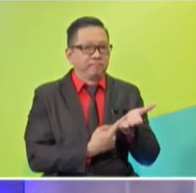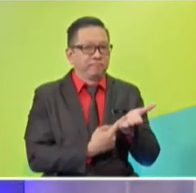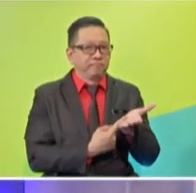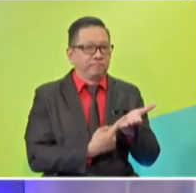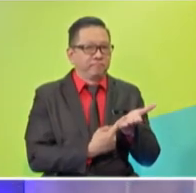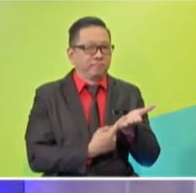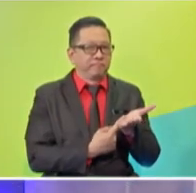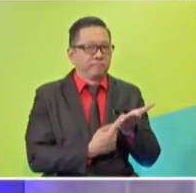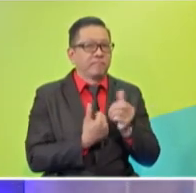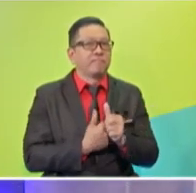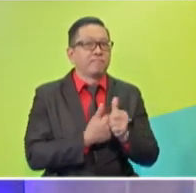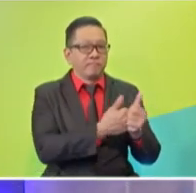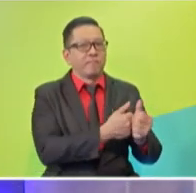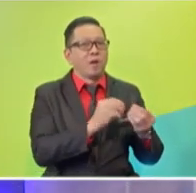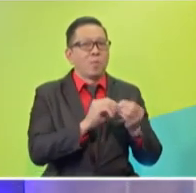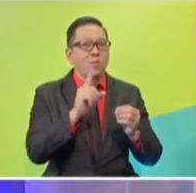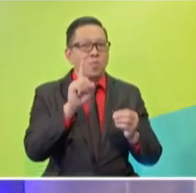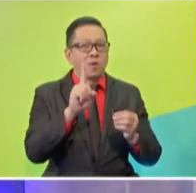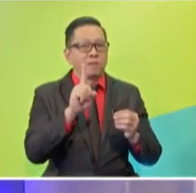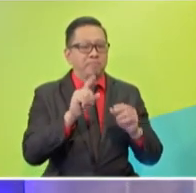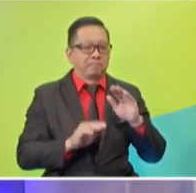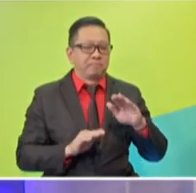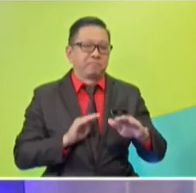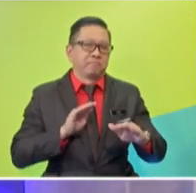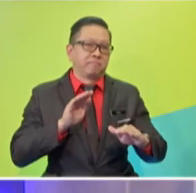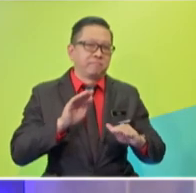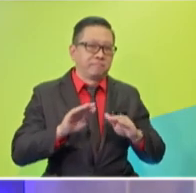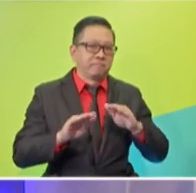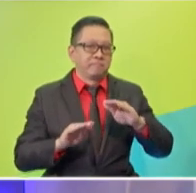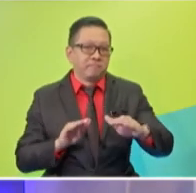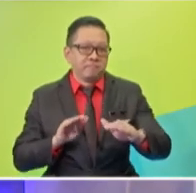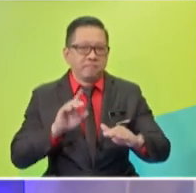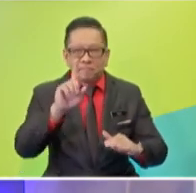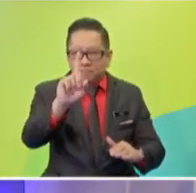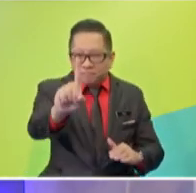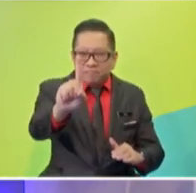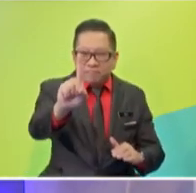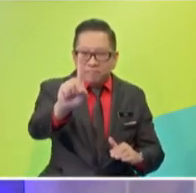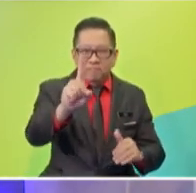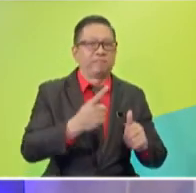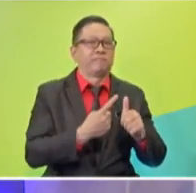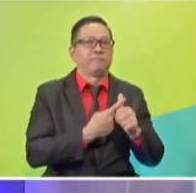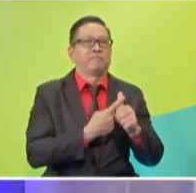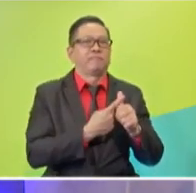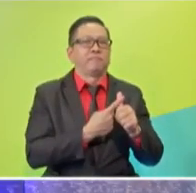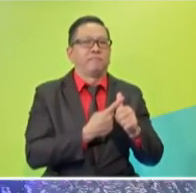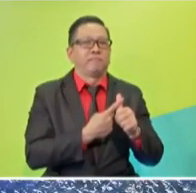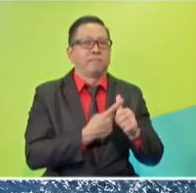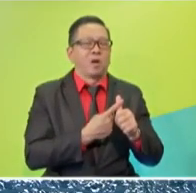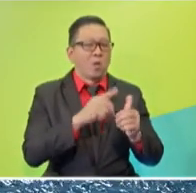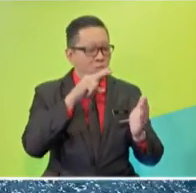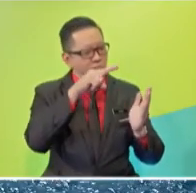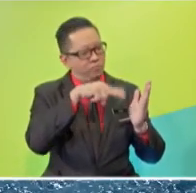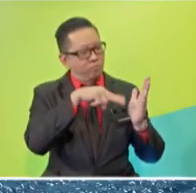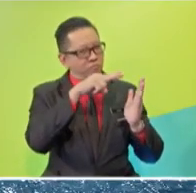From Ilman. Ilman, what is the first step in tasting ice cream? Look at the